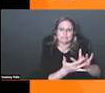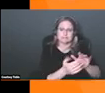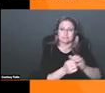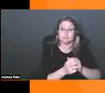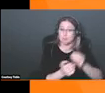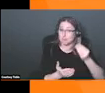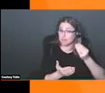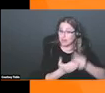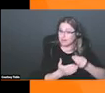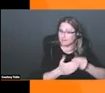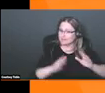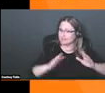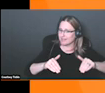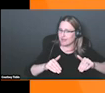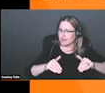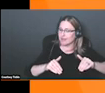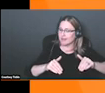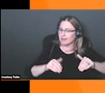for money. You're just